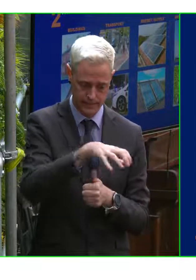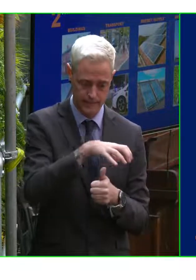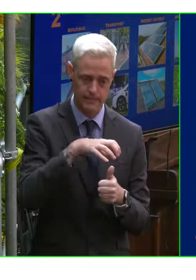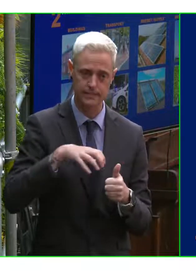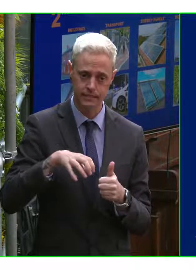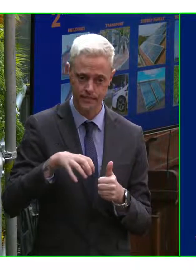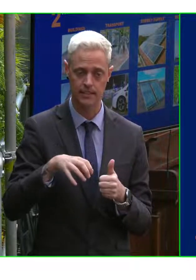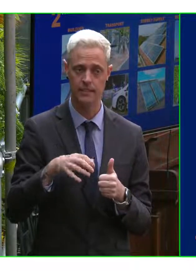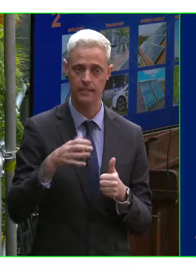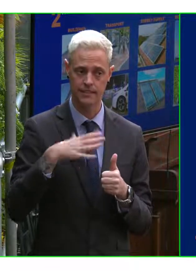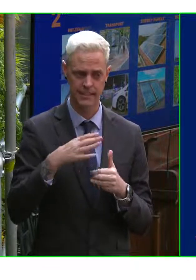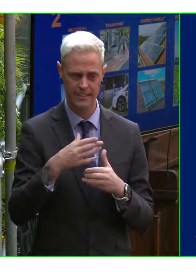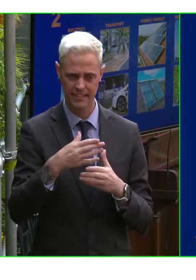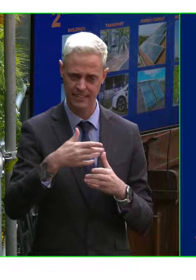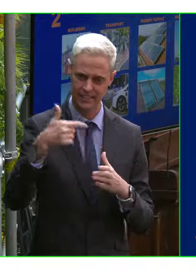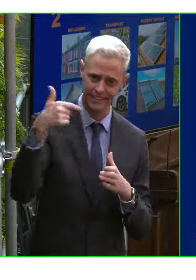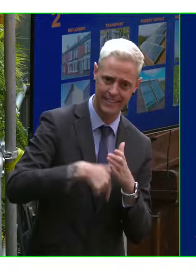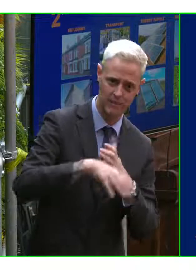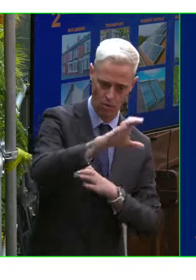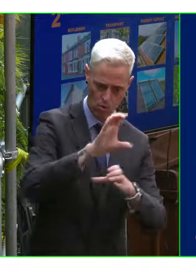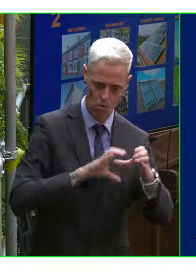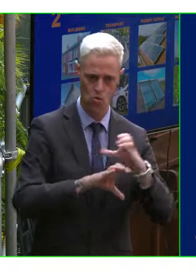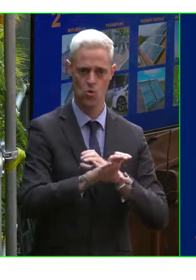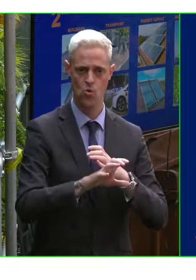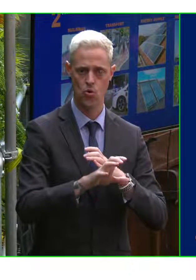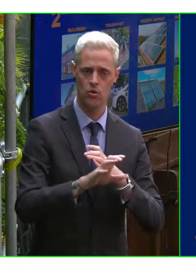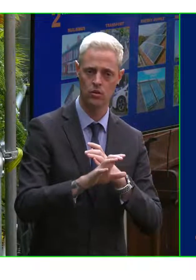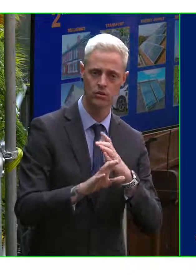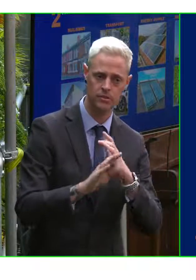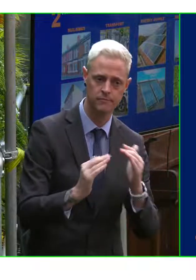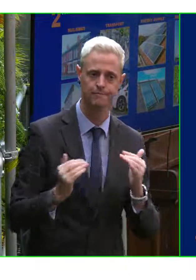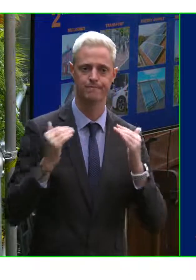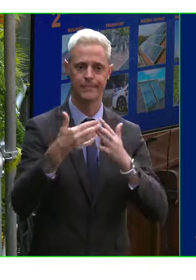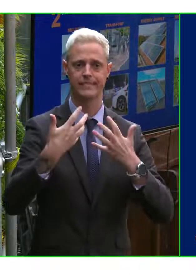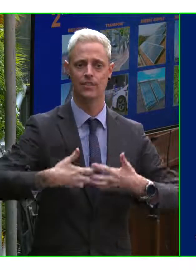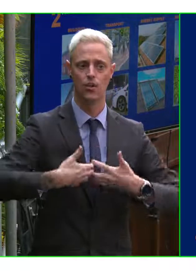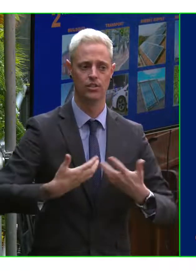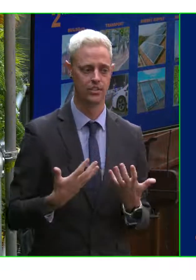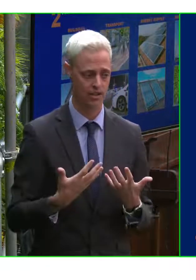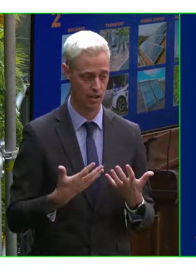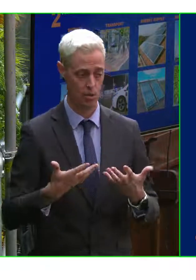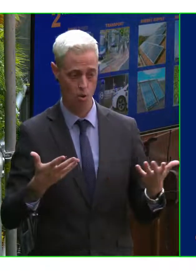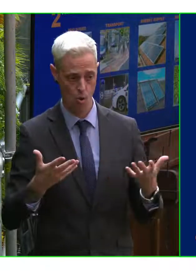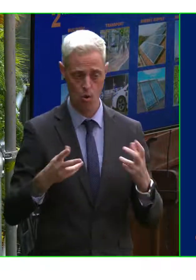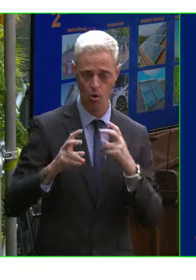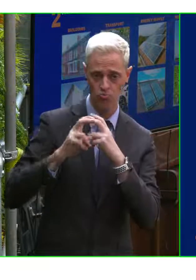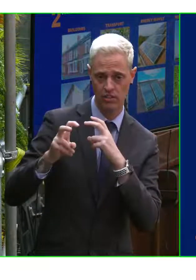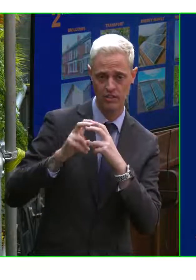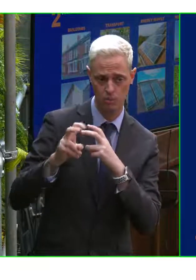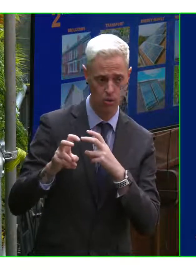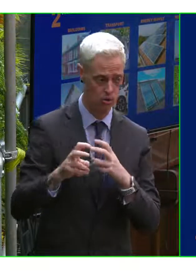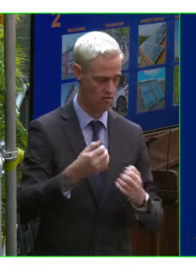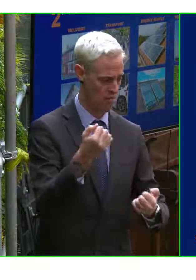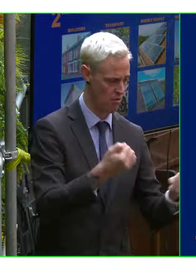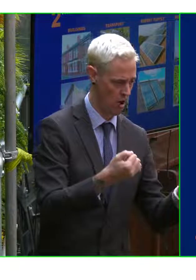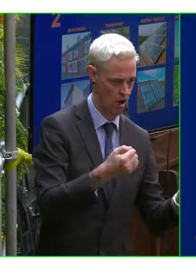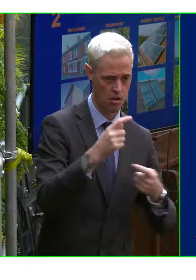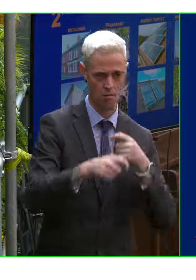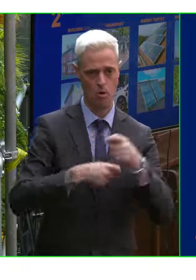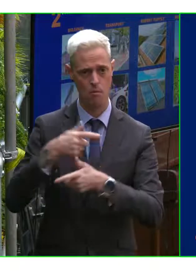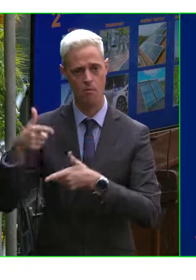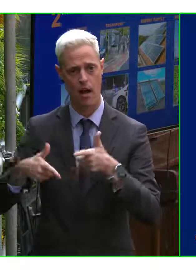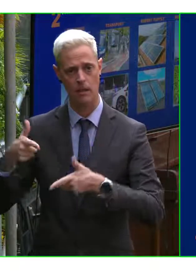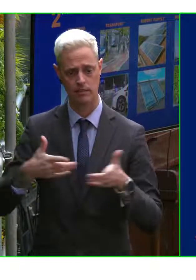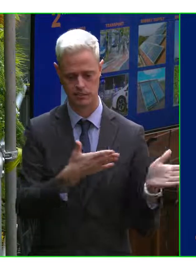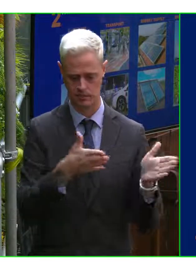need deep retrofit, how much of a shift is needed in transport from cars to bikes, and by what date